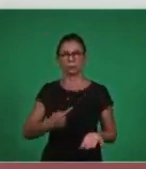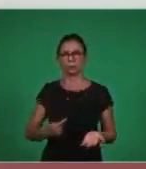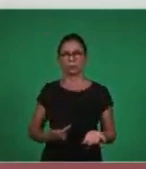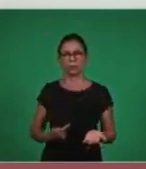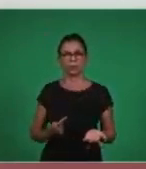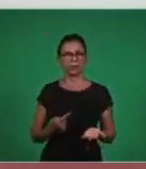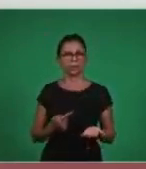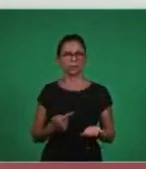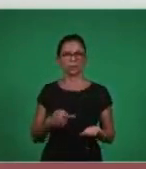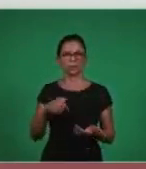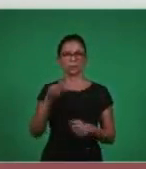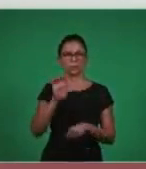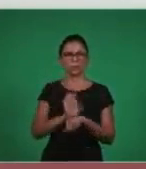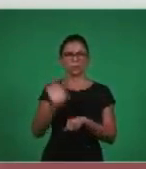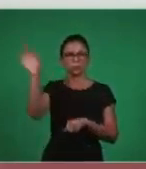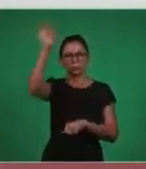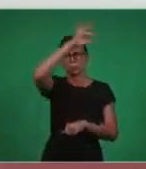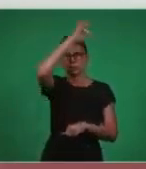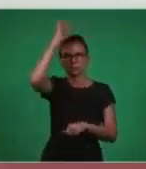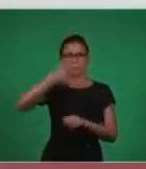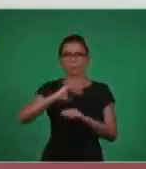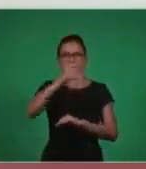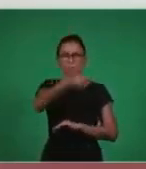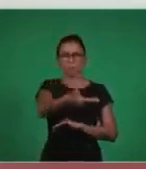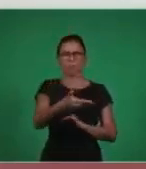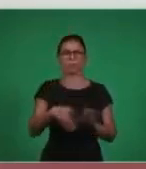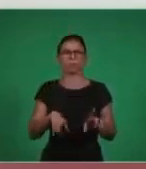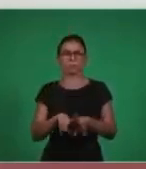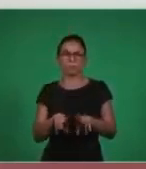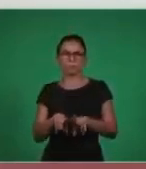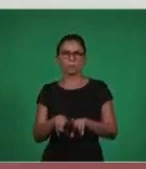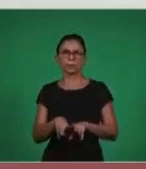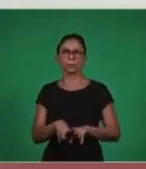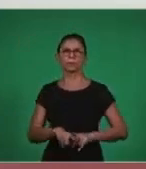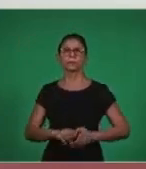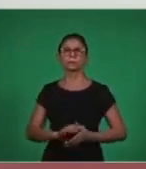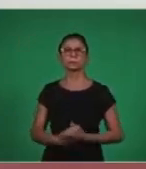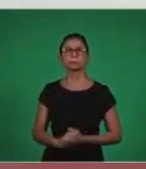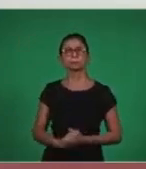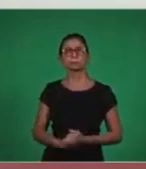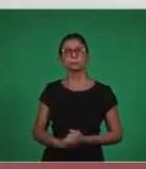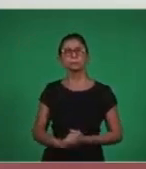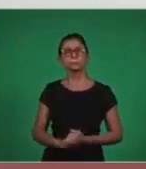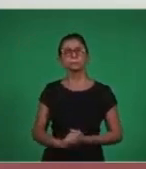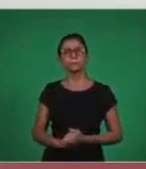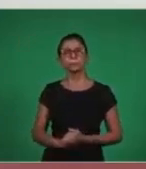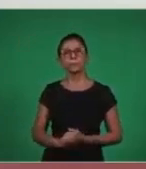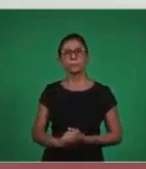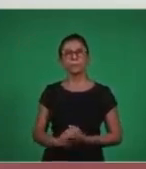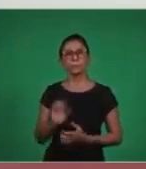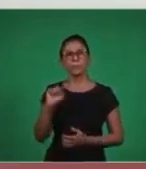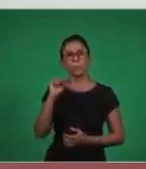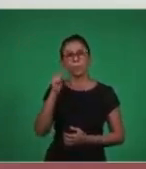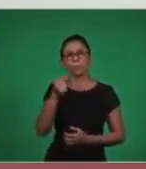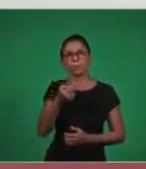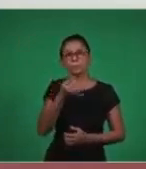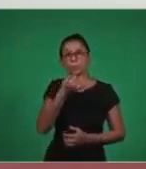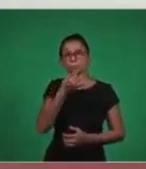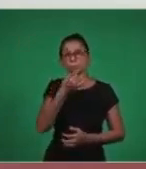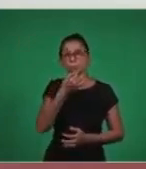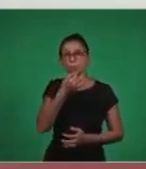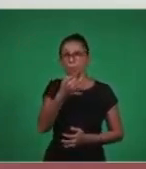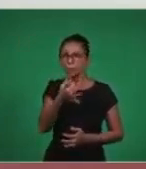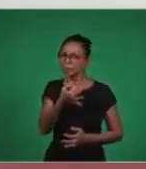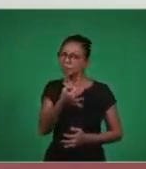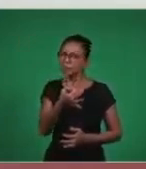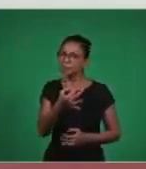support to the government in the state and outside the state about the topic. And in a few minutes, he's going to give